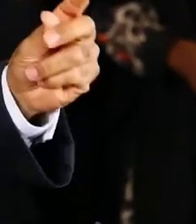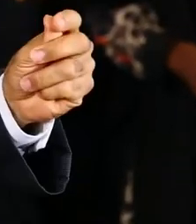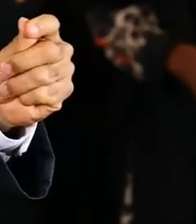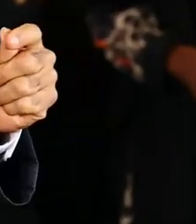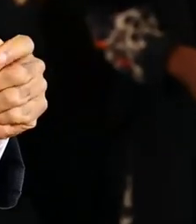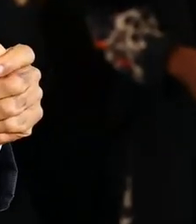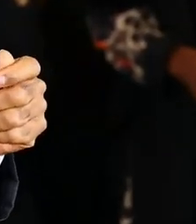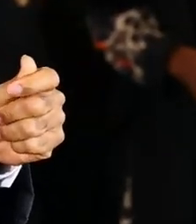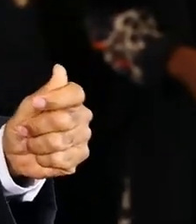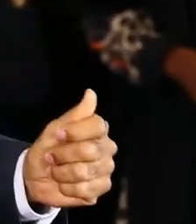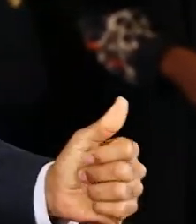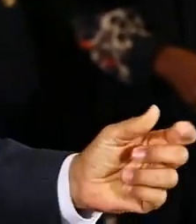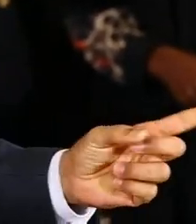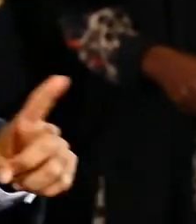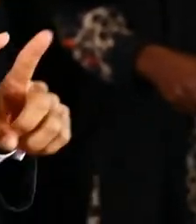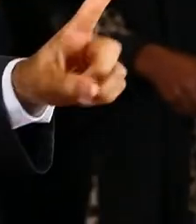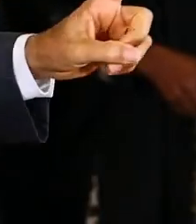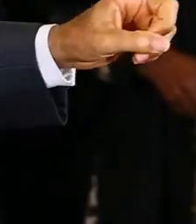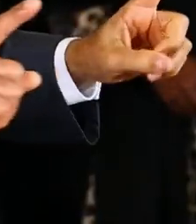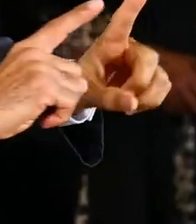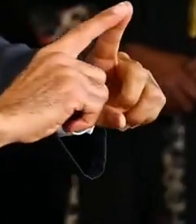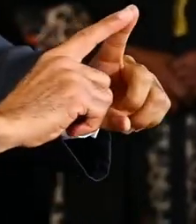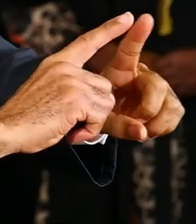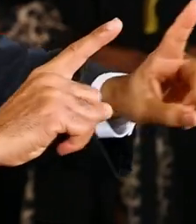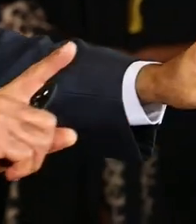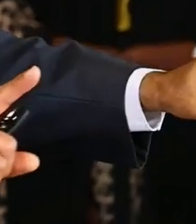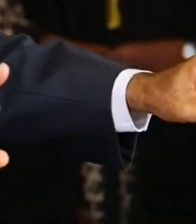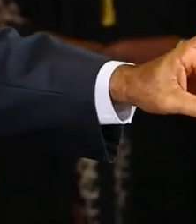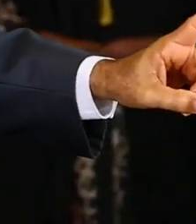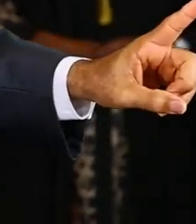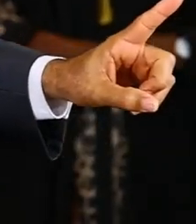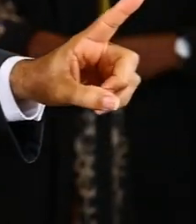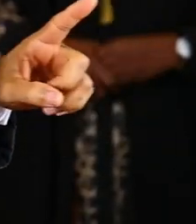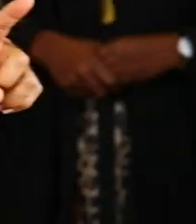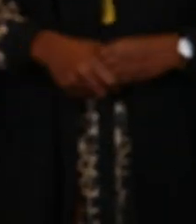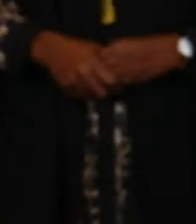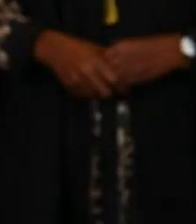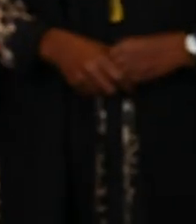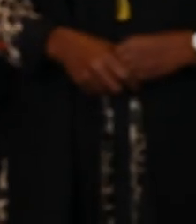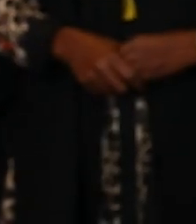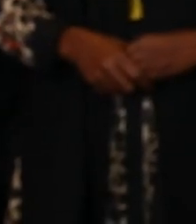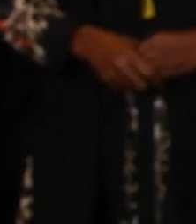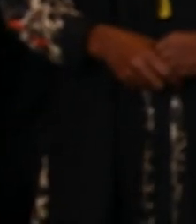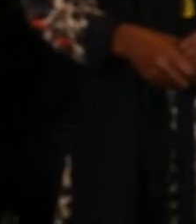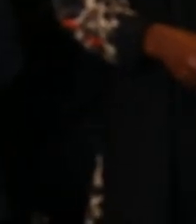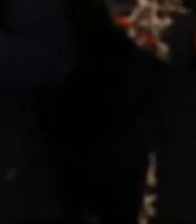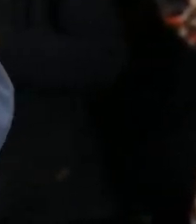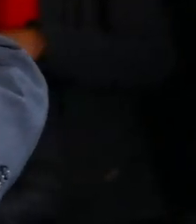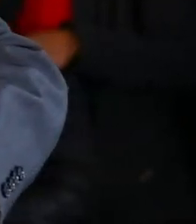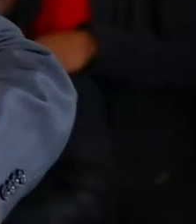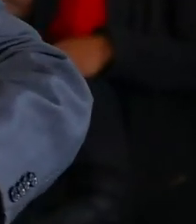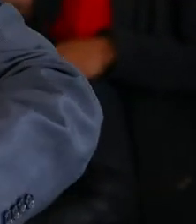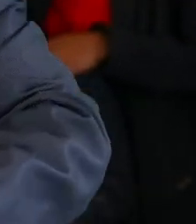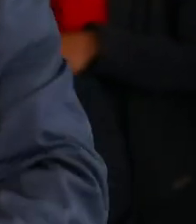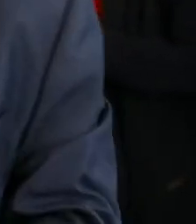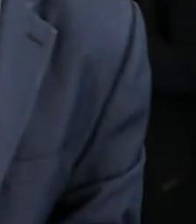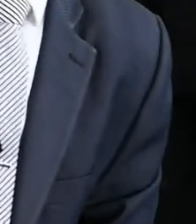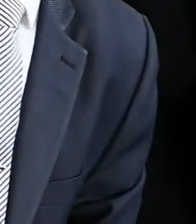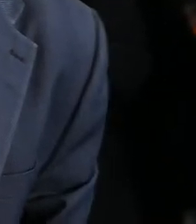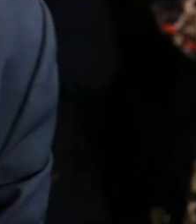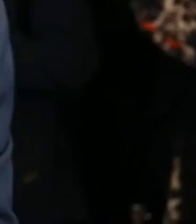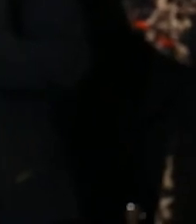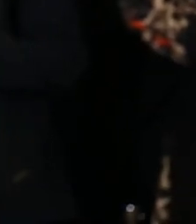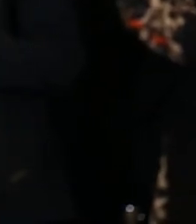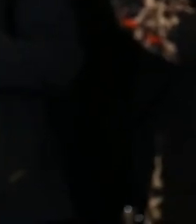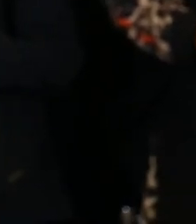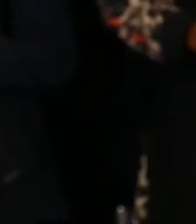They're too bad. They give too much trouble, too much pain. And I said,